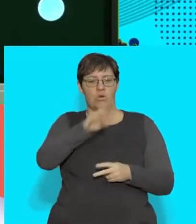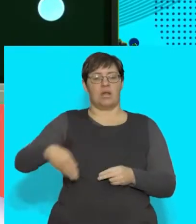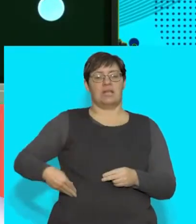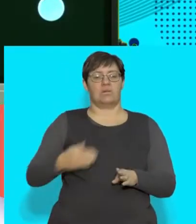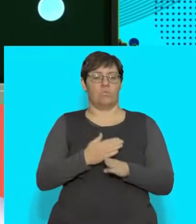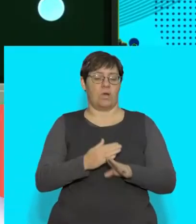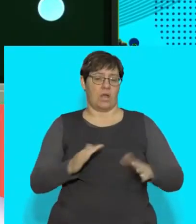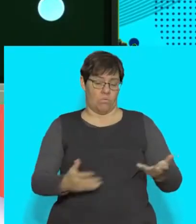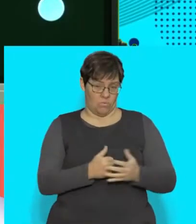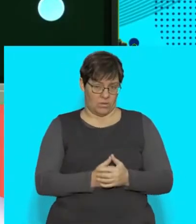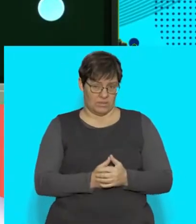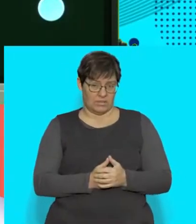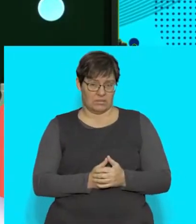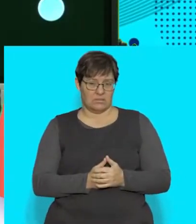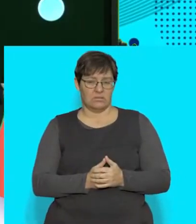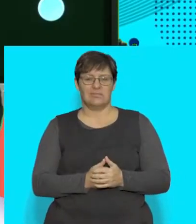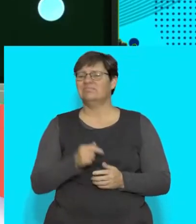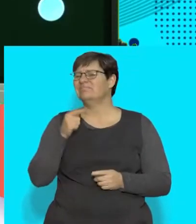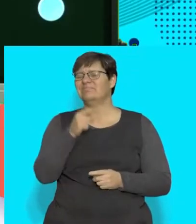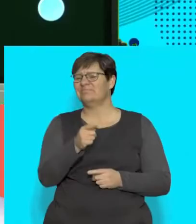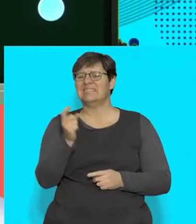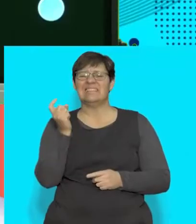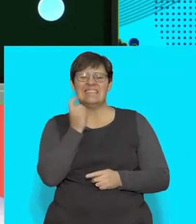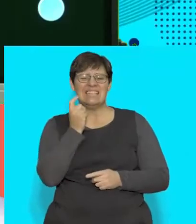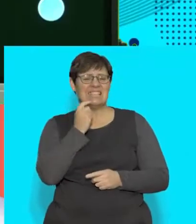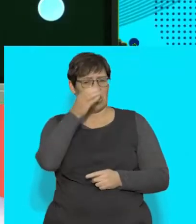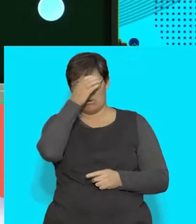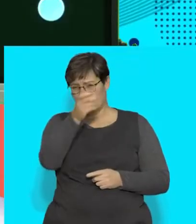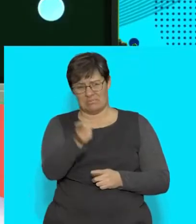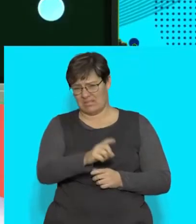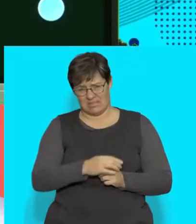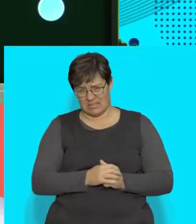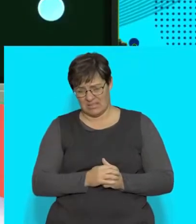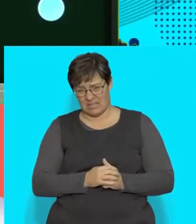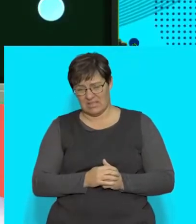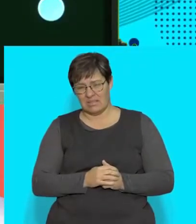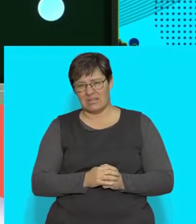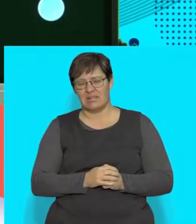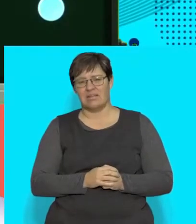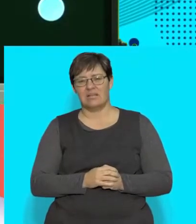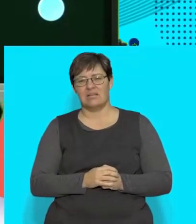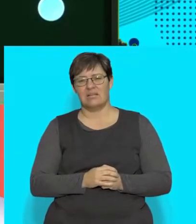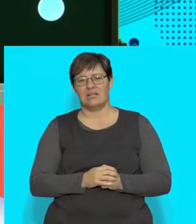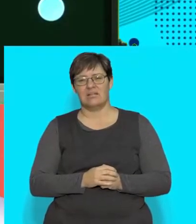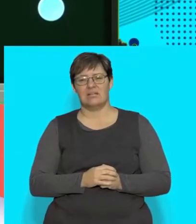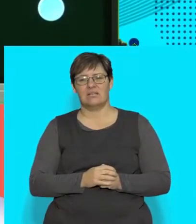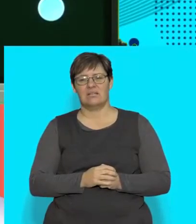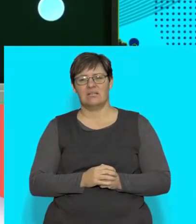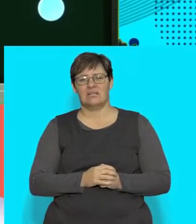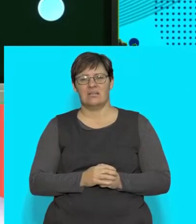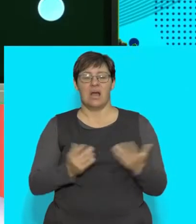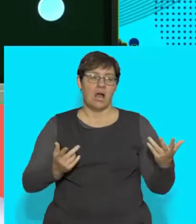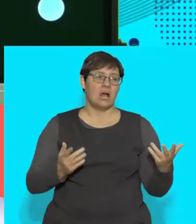is not an easy concept to understand, and it's not an easy concept to sometimes be able